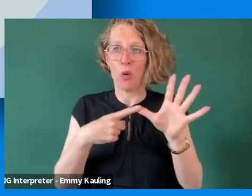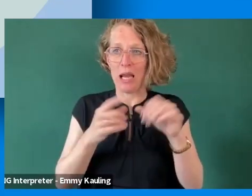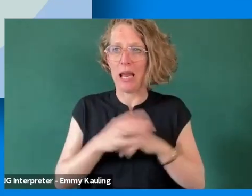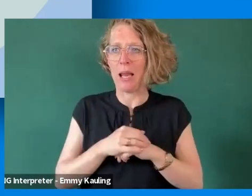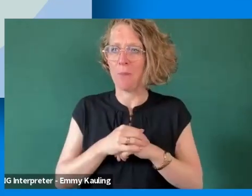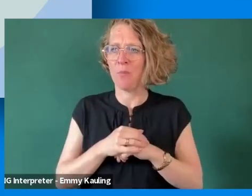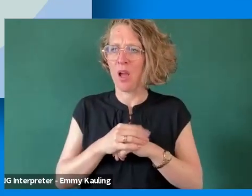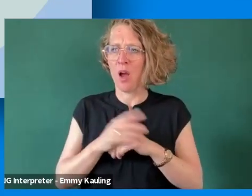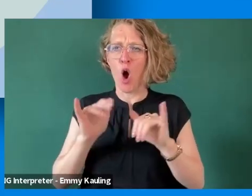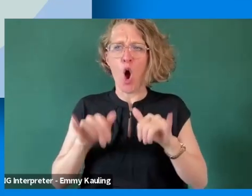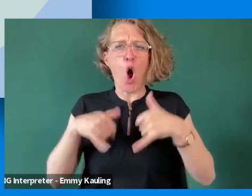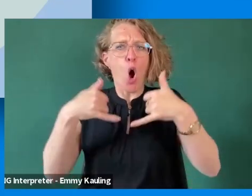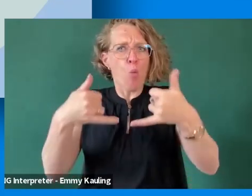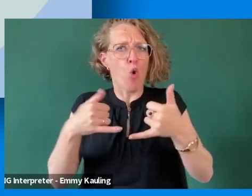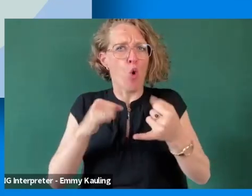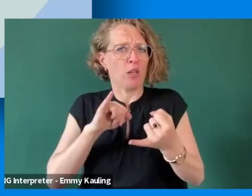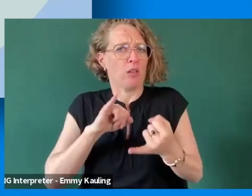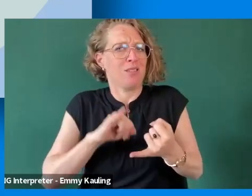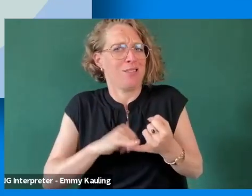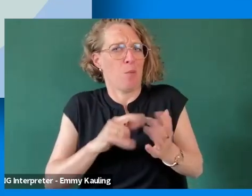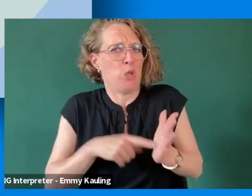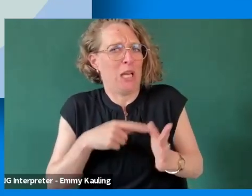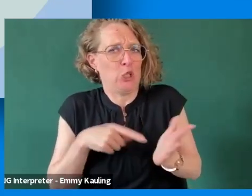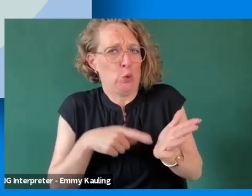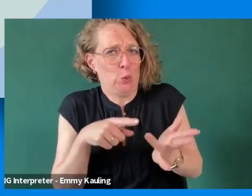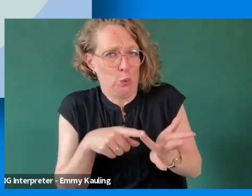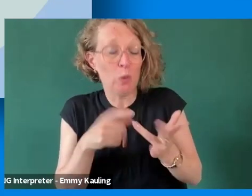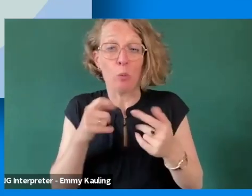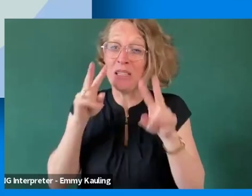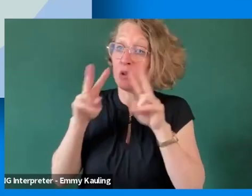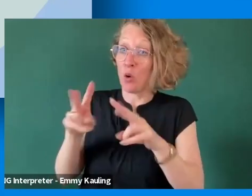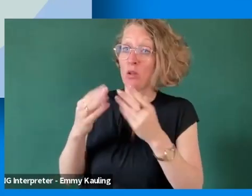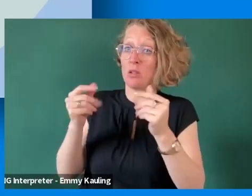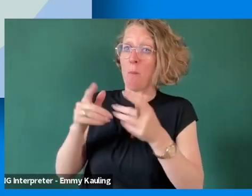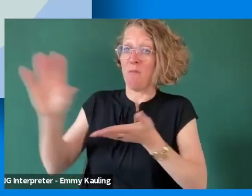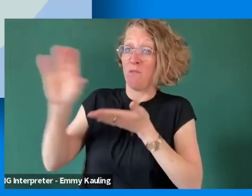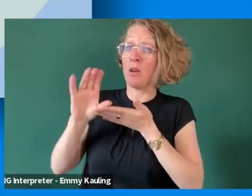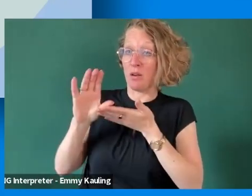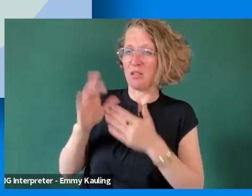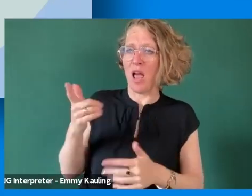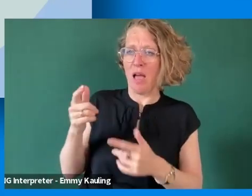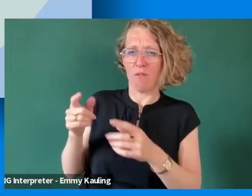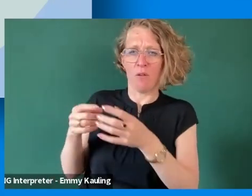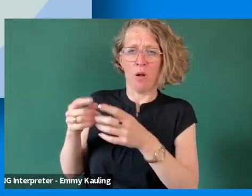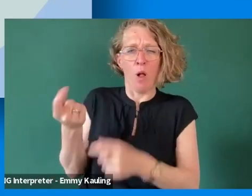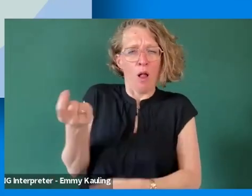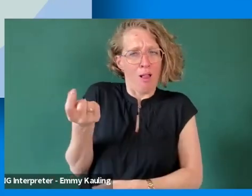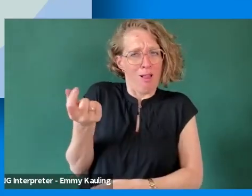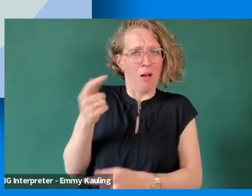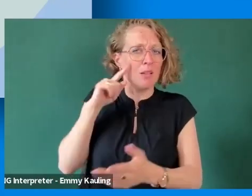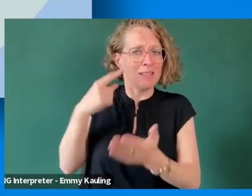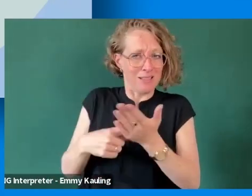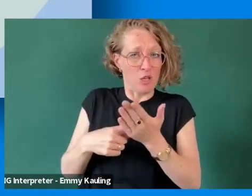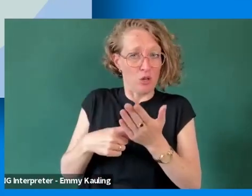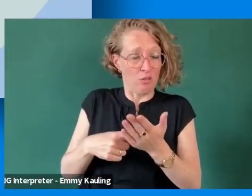conditions is again an element of good practice we saw from some of our funders where there was a marginal decision around whether a project